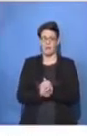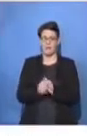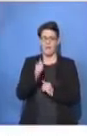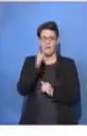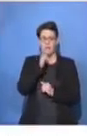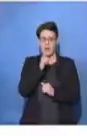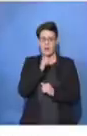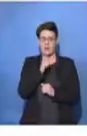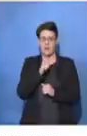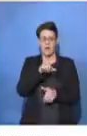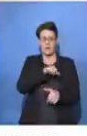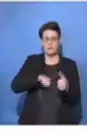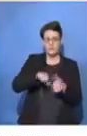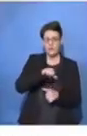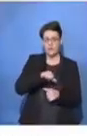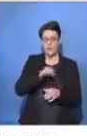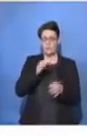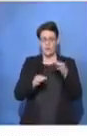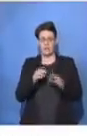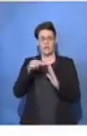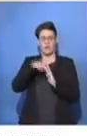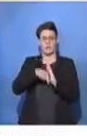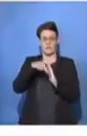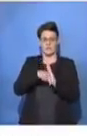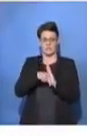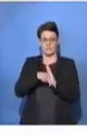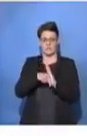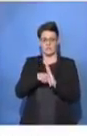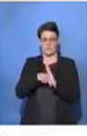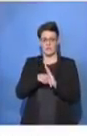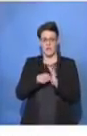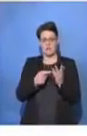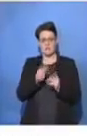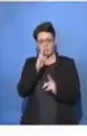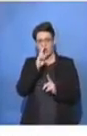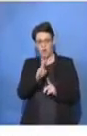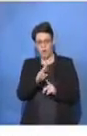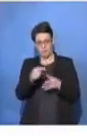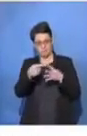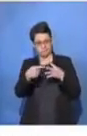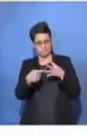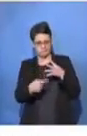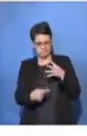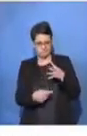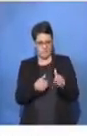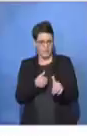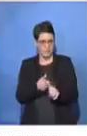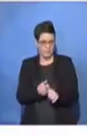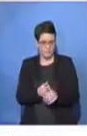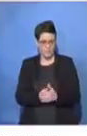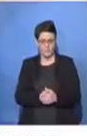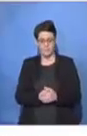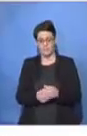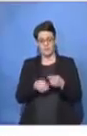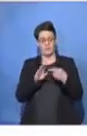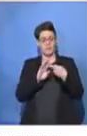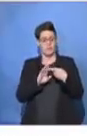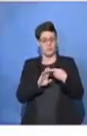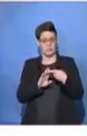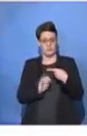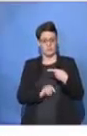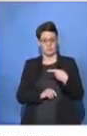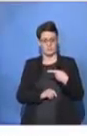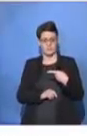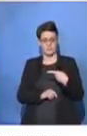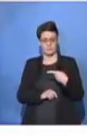internal socio-political context is largely characterized by the following. One, that